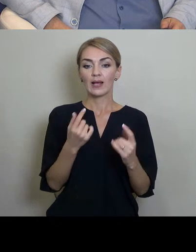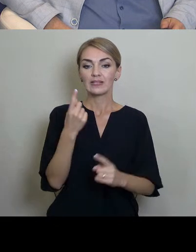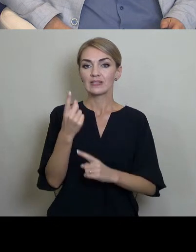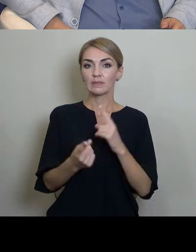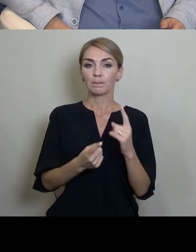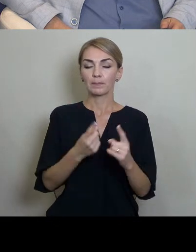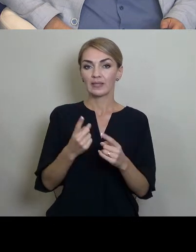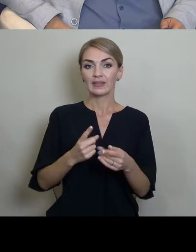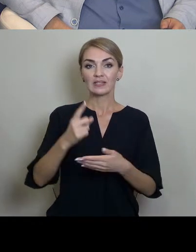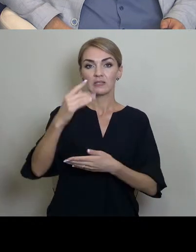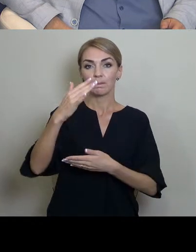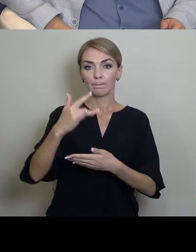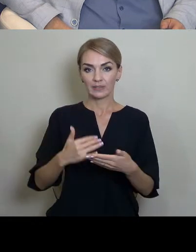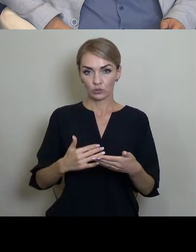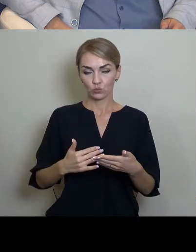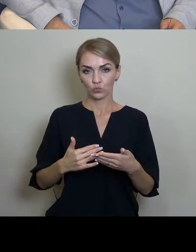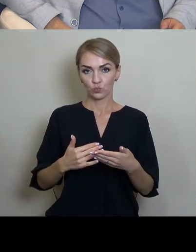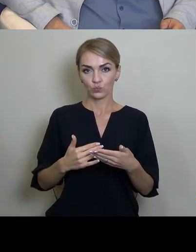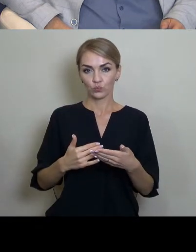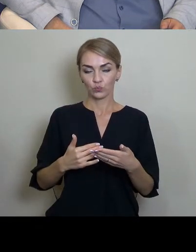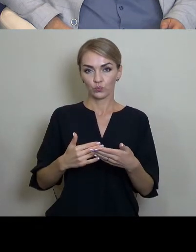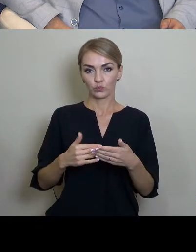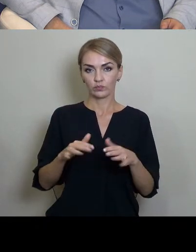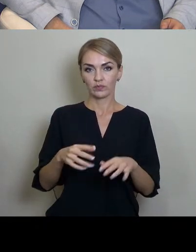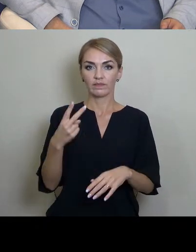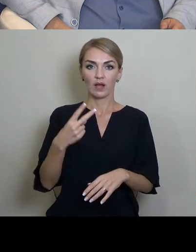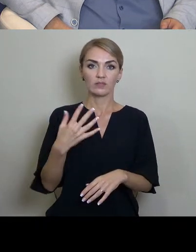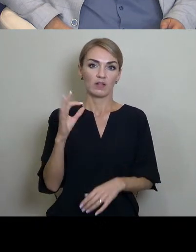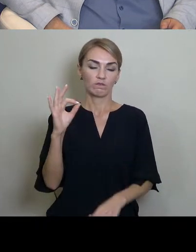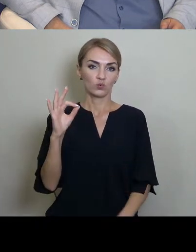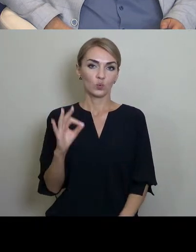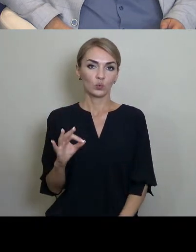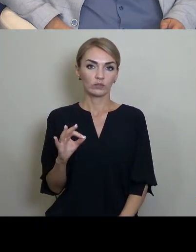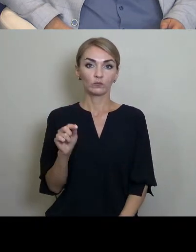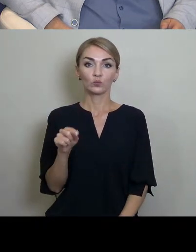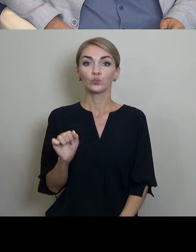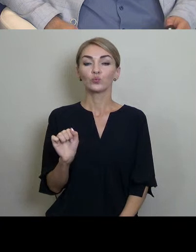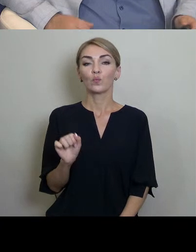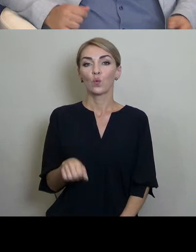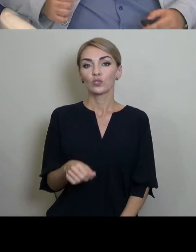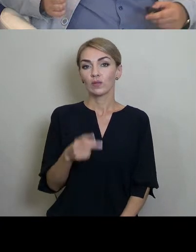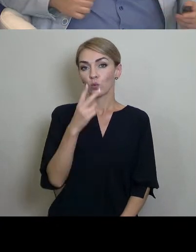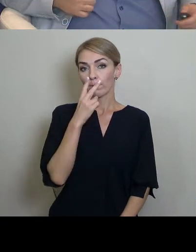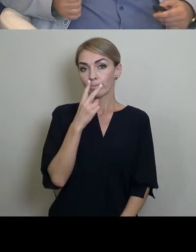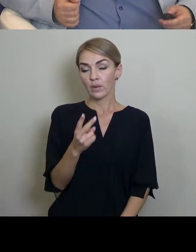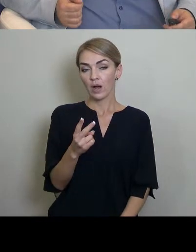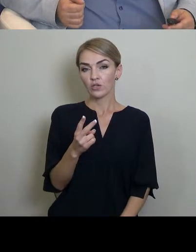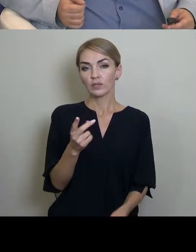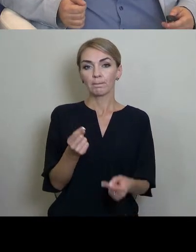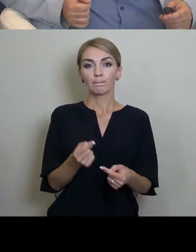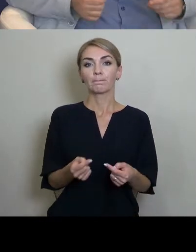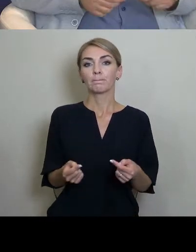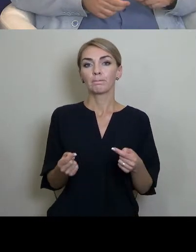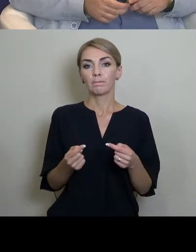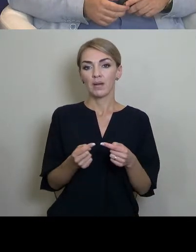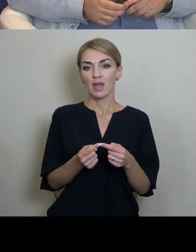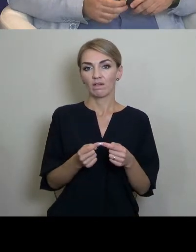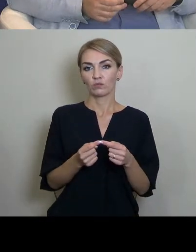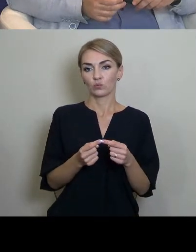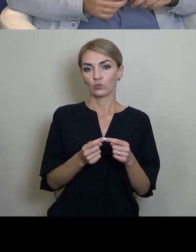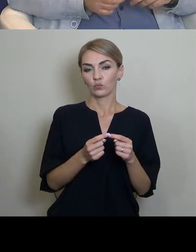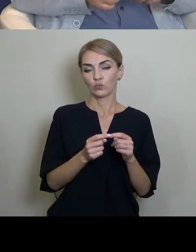to change the place in the list is 25%. And here we can see a